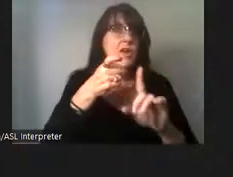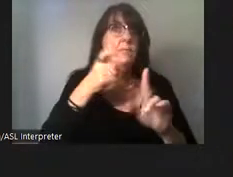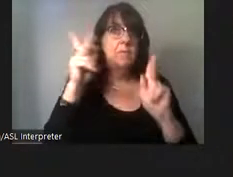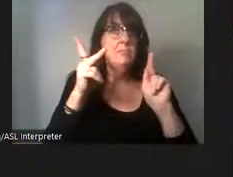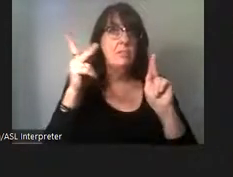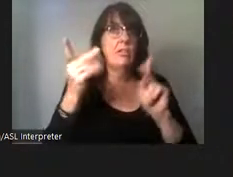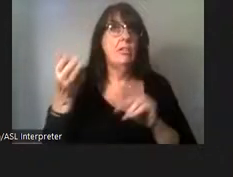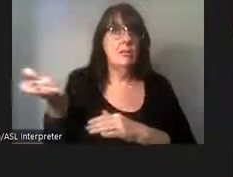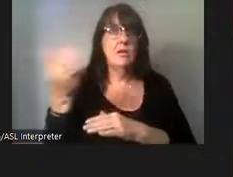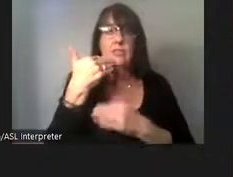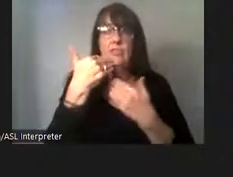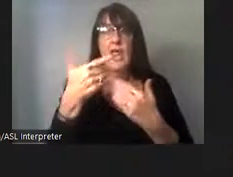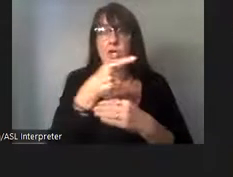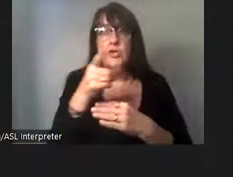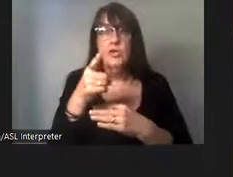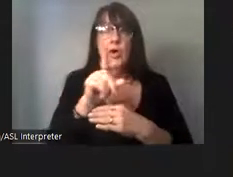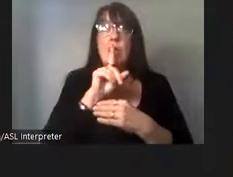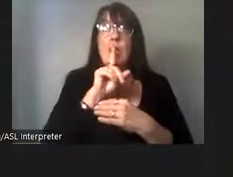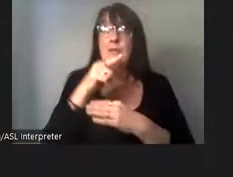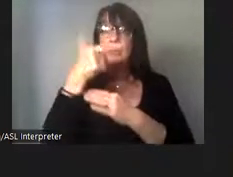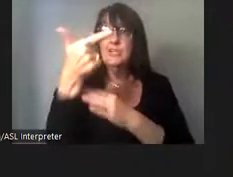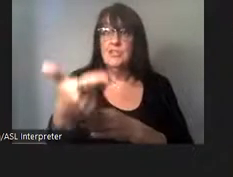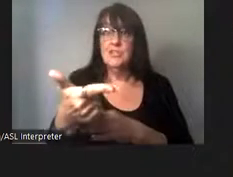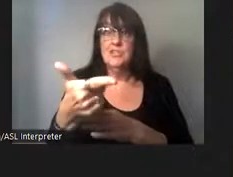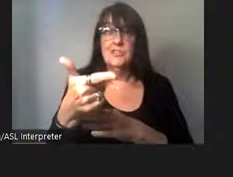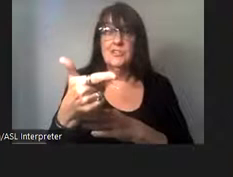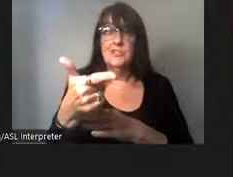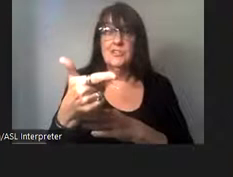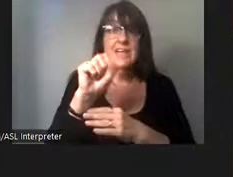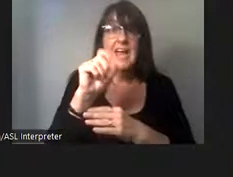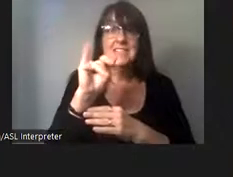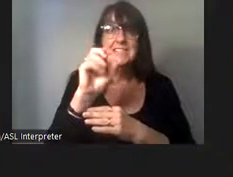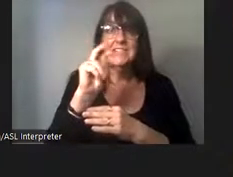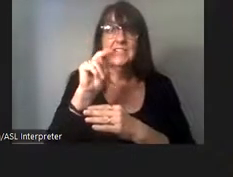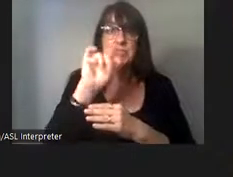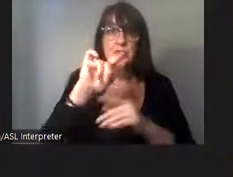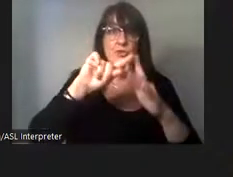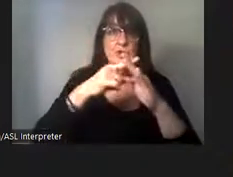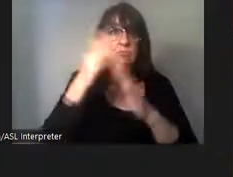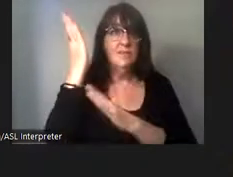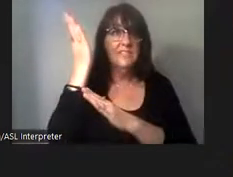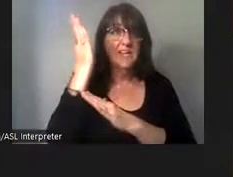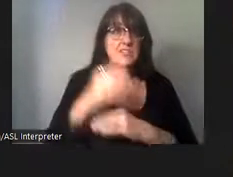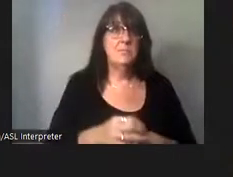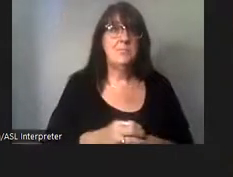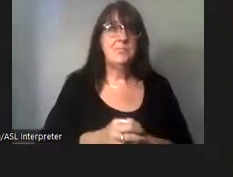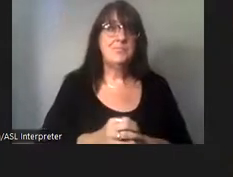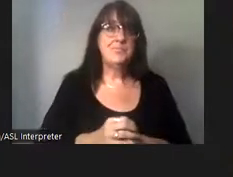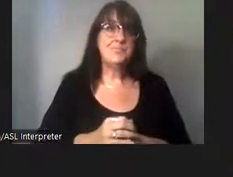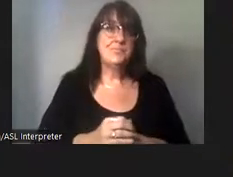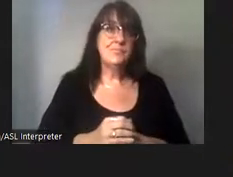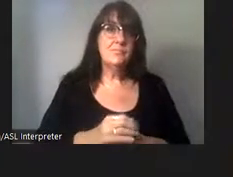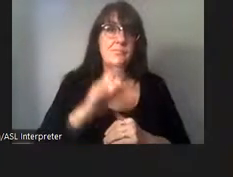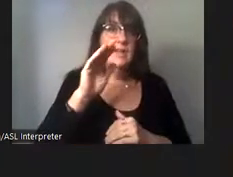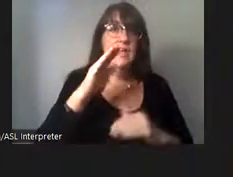you. And I am actually going to turn it over to Cassius to lead this next leg of the discussion. Right. Thank